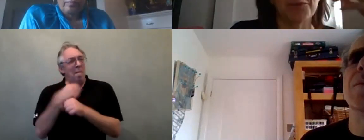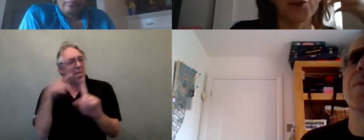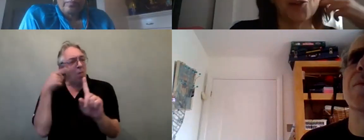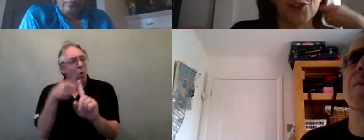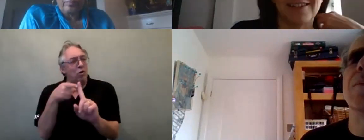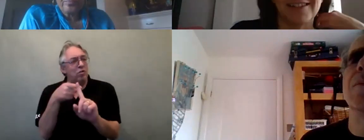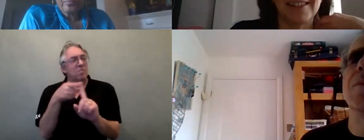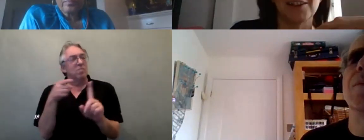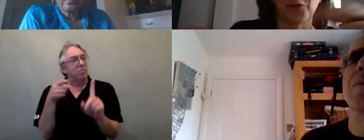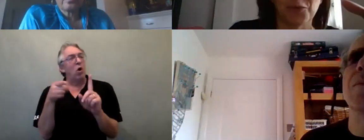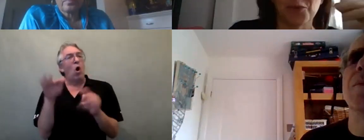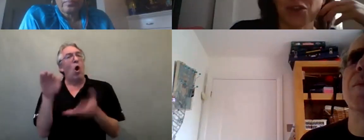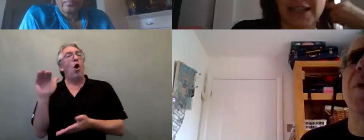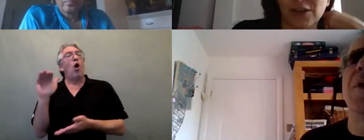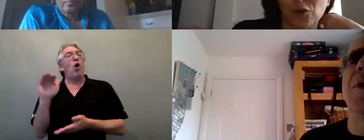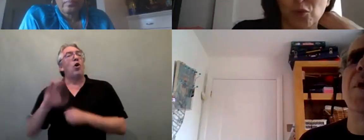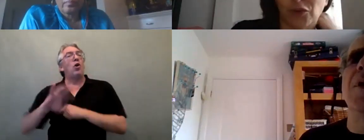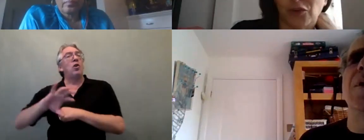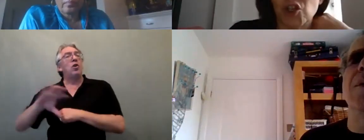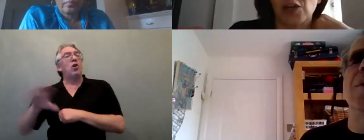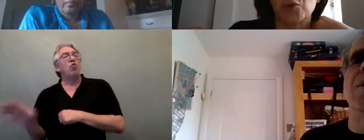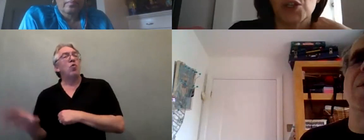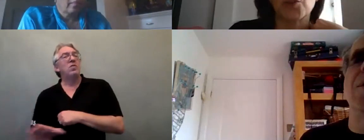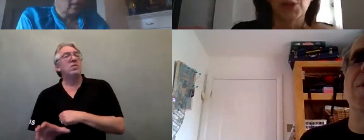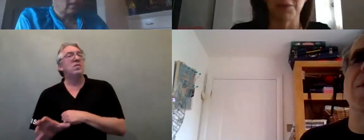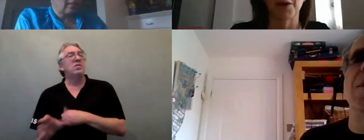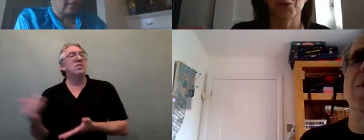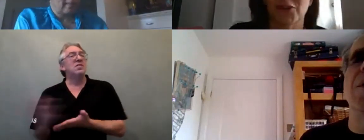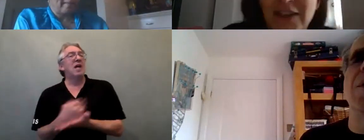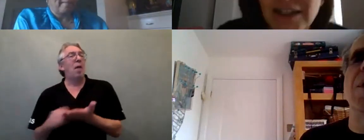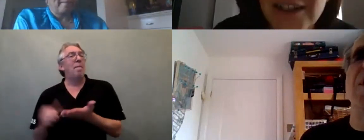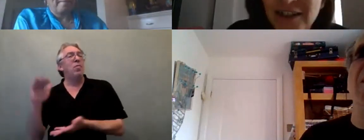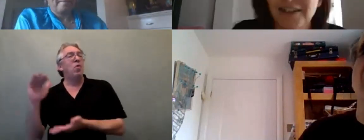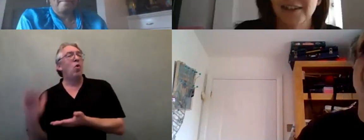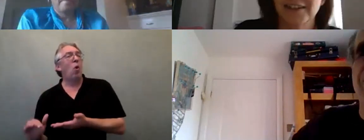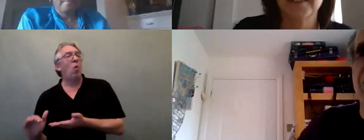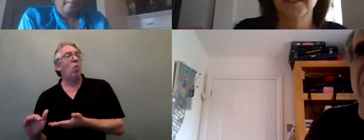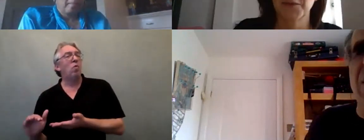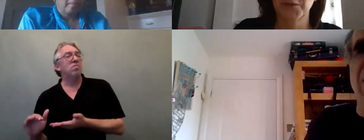on emerging, into what Charlotte was just talking about.